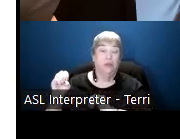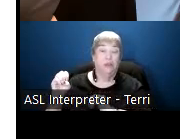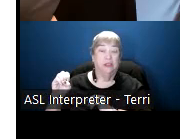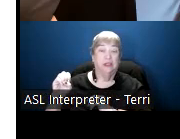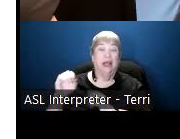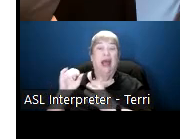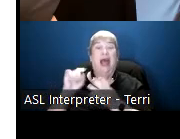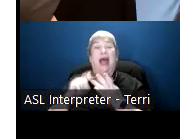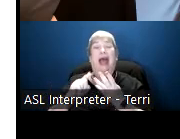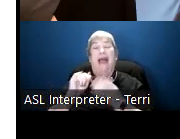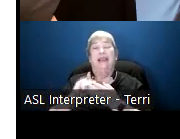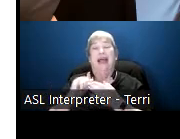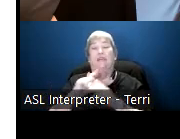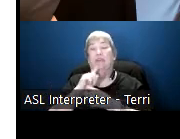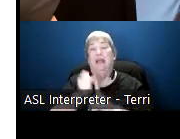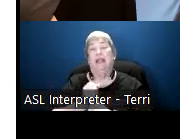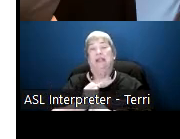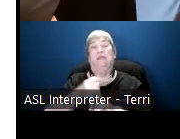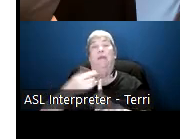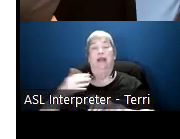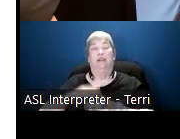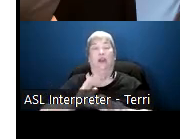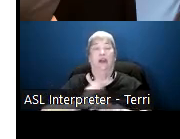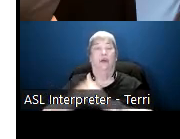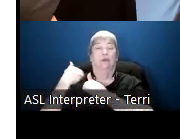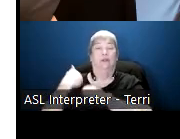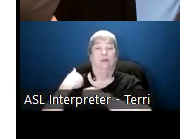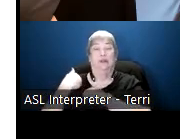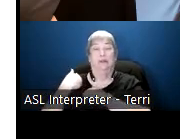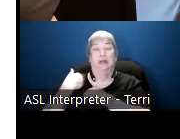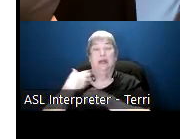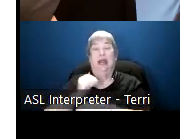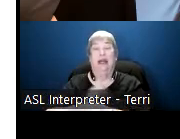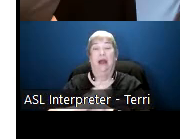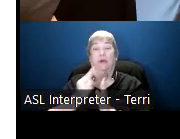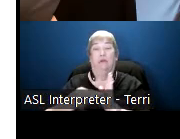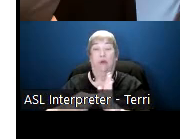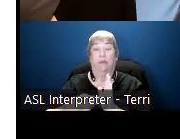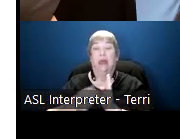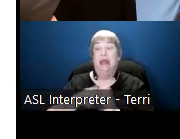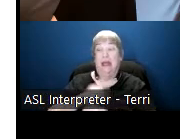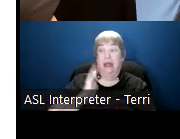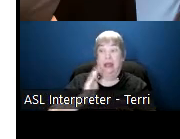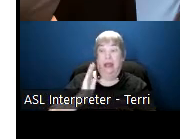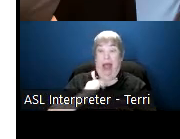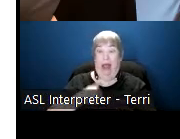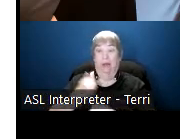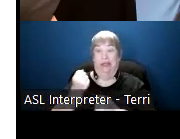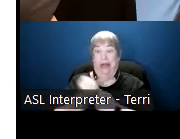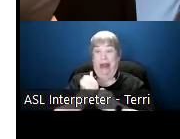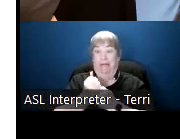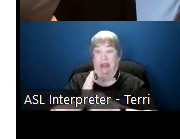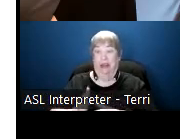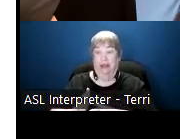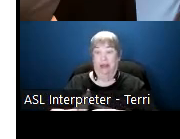will tell you my experience as an advocate when I was doing direct service work. I was challenged